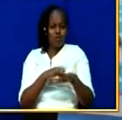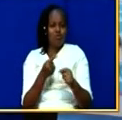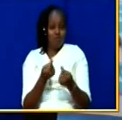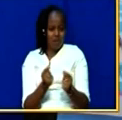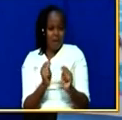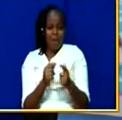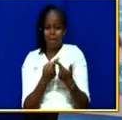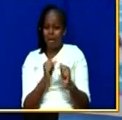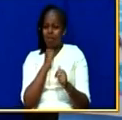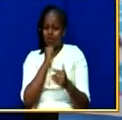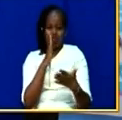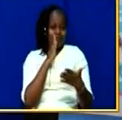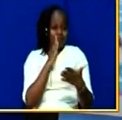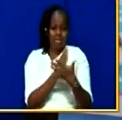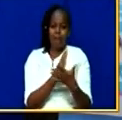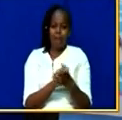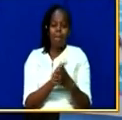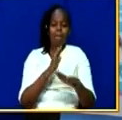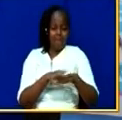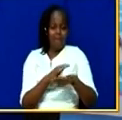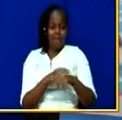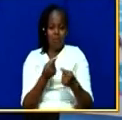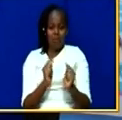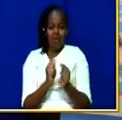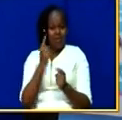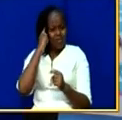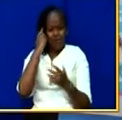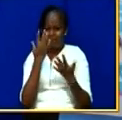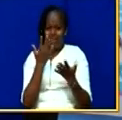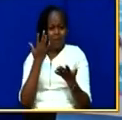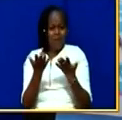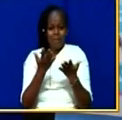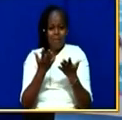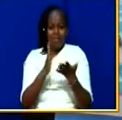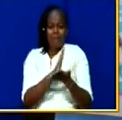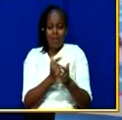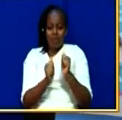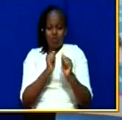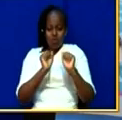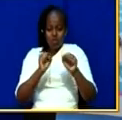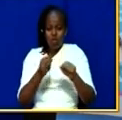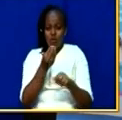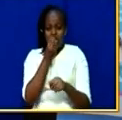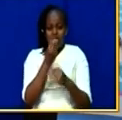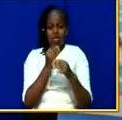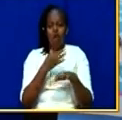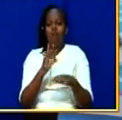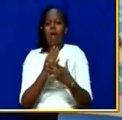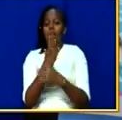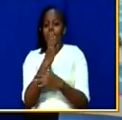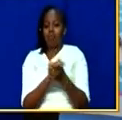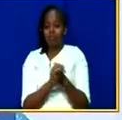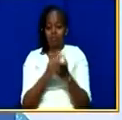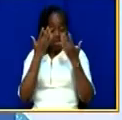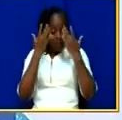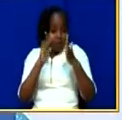quite. Oh, But a good trial. good trial. Yeah, I thought it's always. the edible part of the plant. I don't know back where the